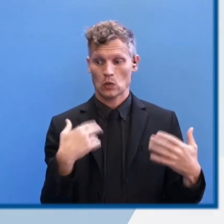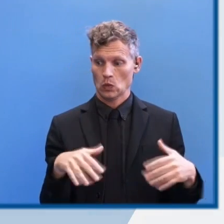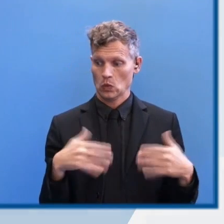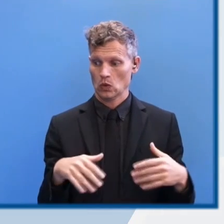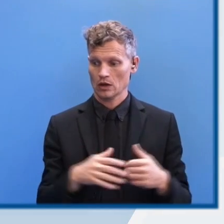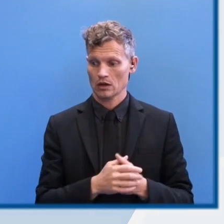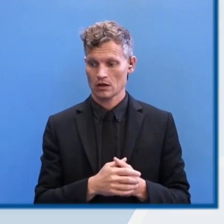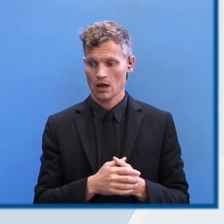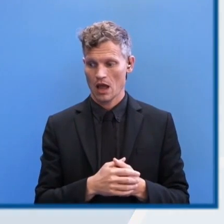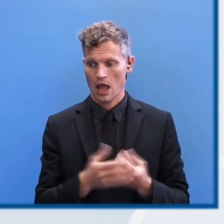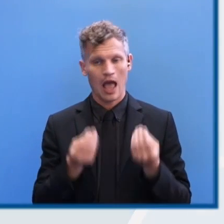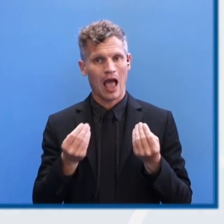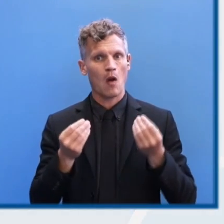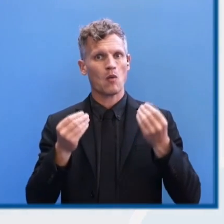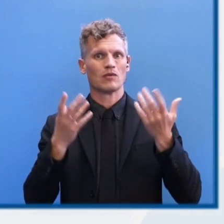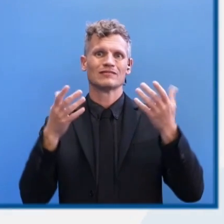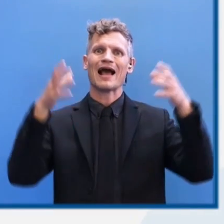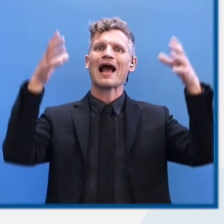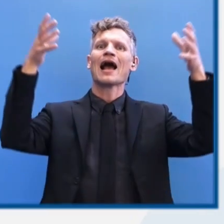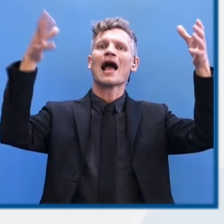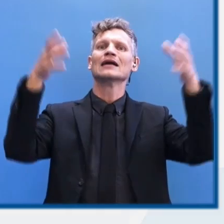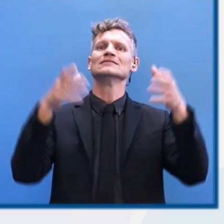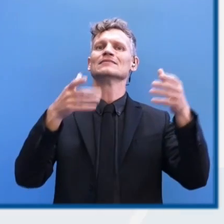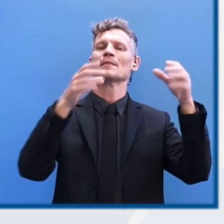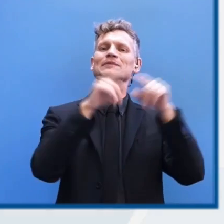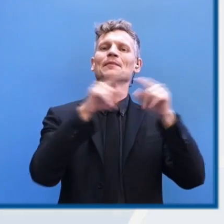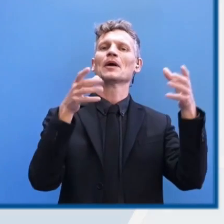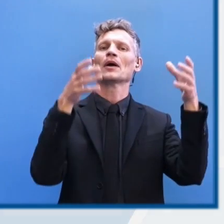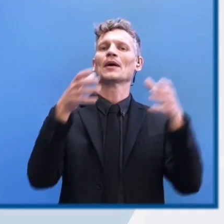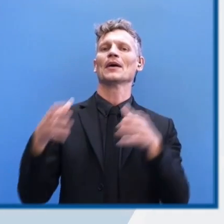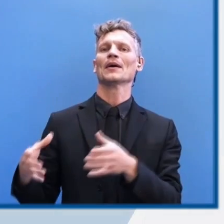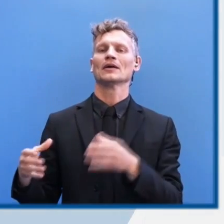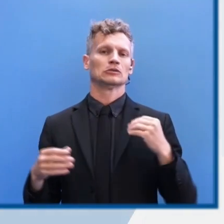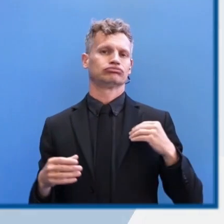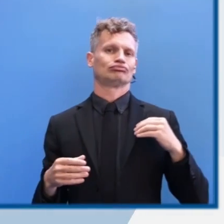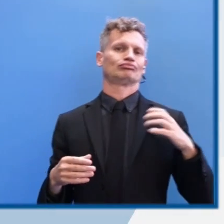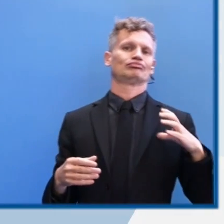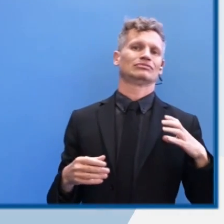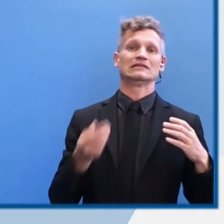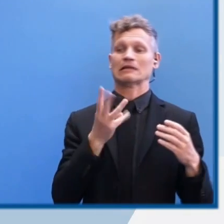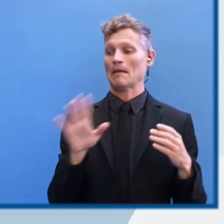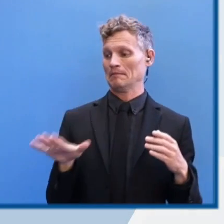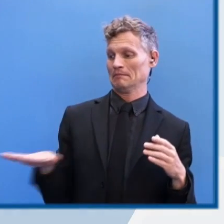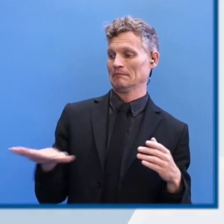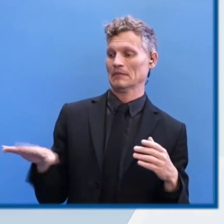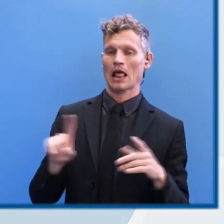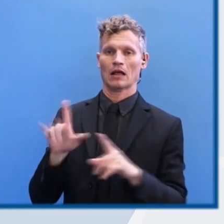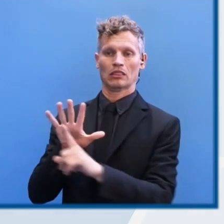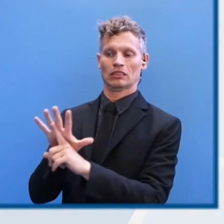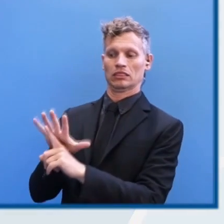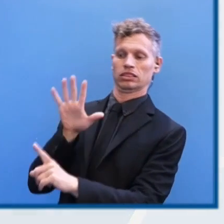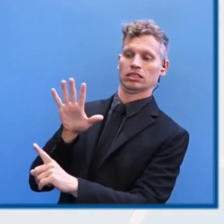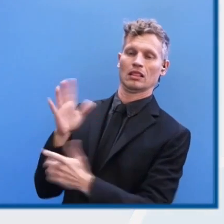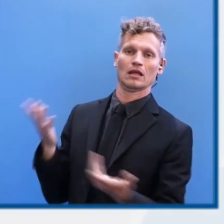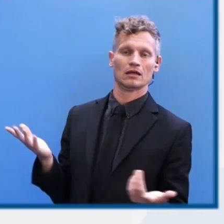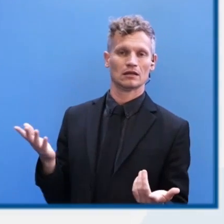untouchability works, the way the people are ostracized in various forms. And if you go to the Europe, where I live, so